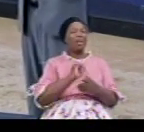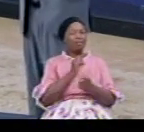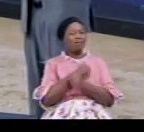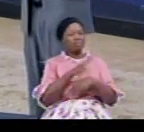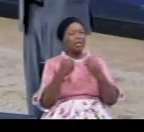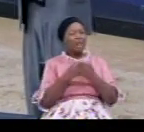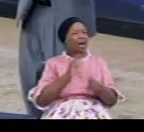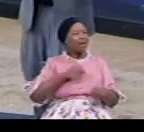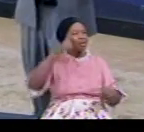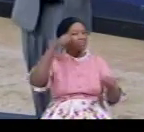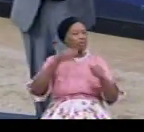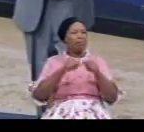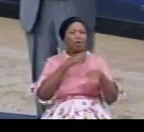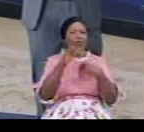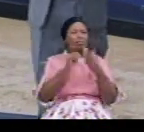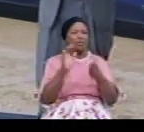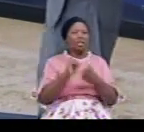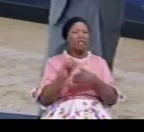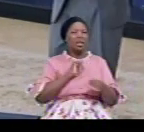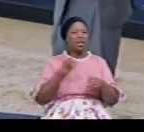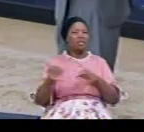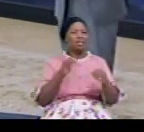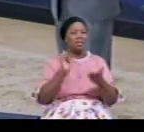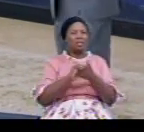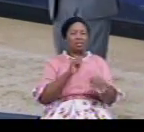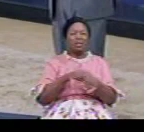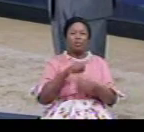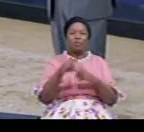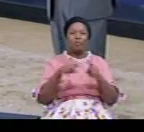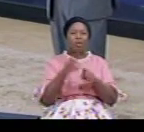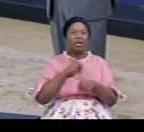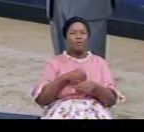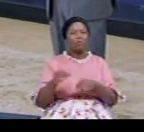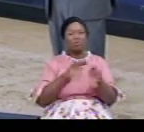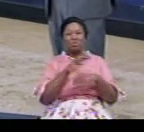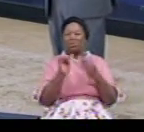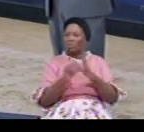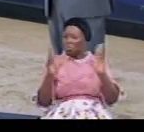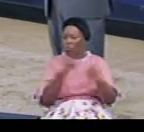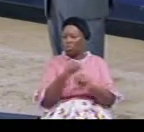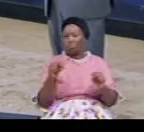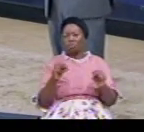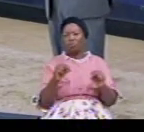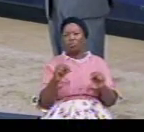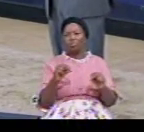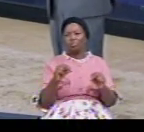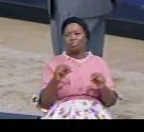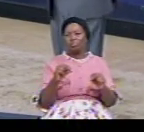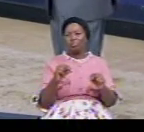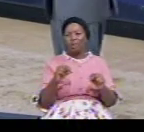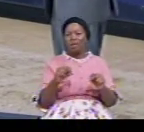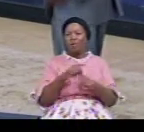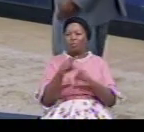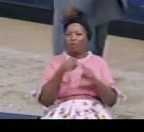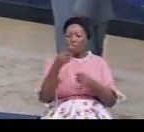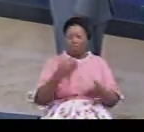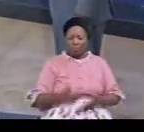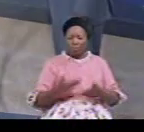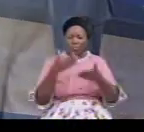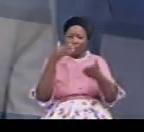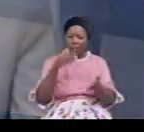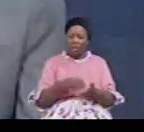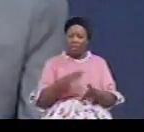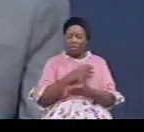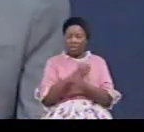those things that I did when I was playing all those pranks. No. When you are born again, you know